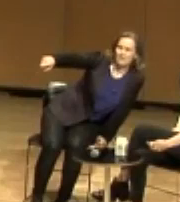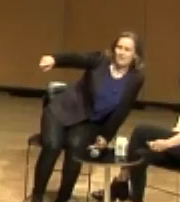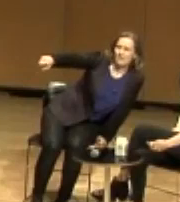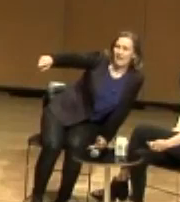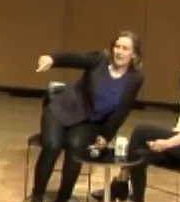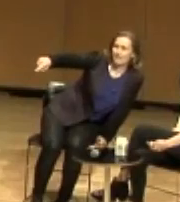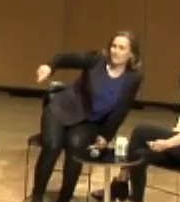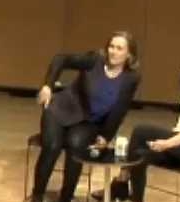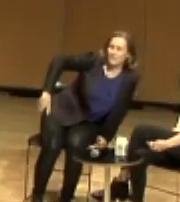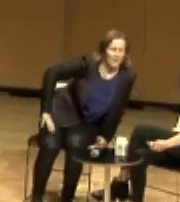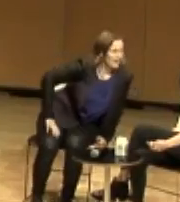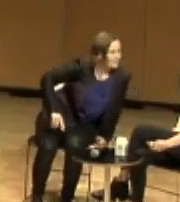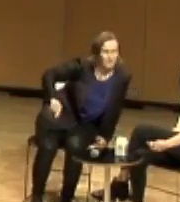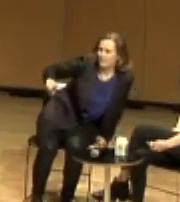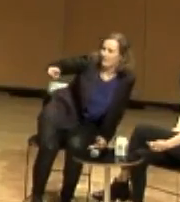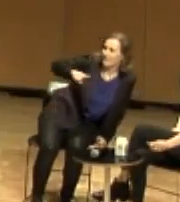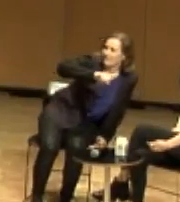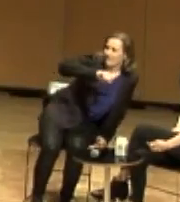s